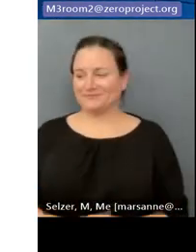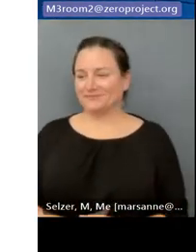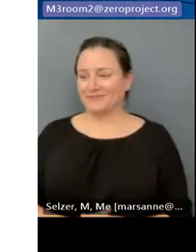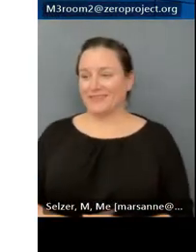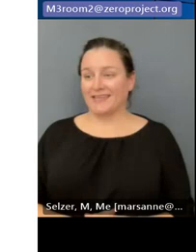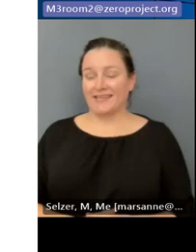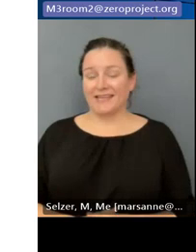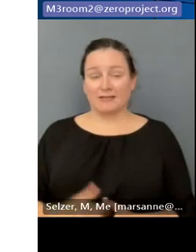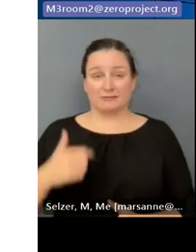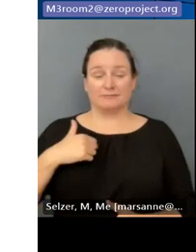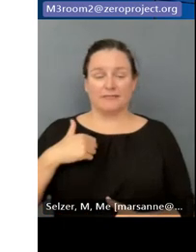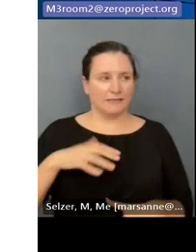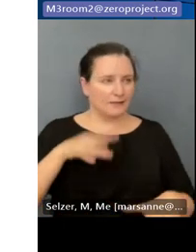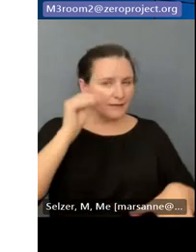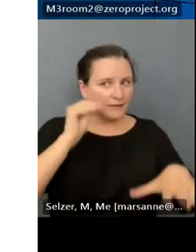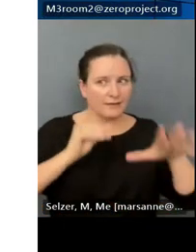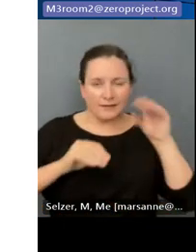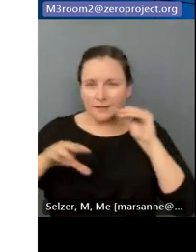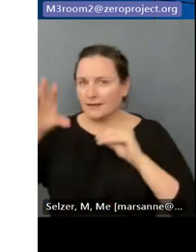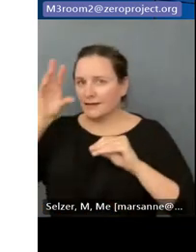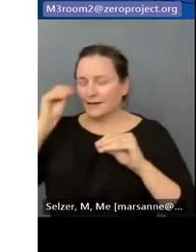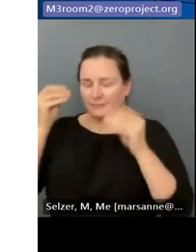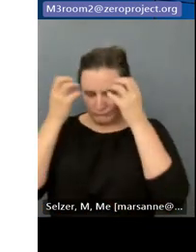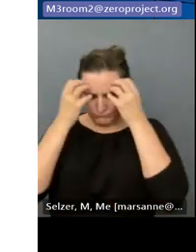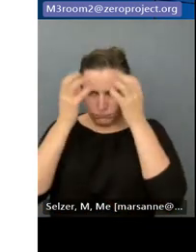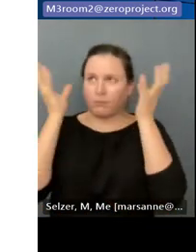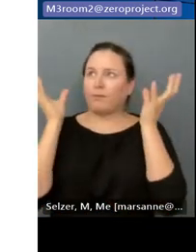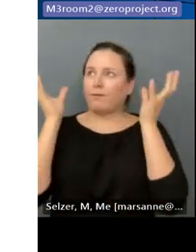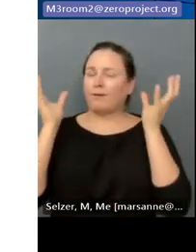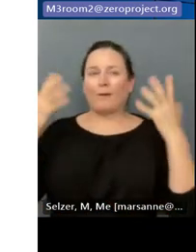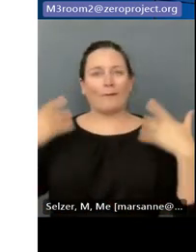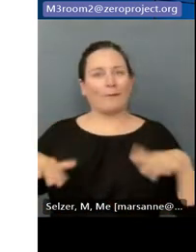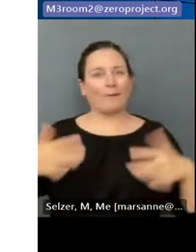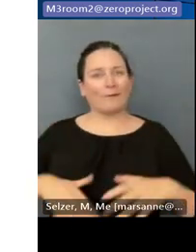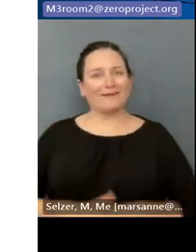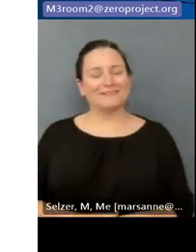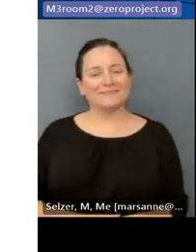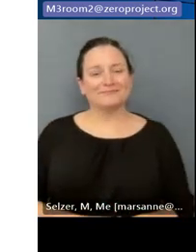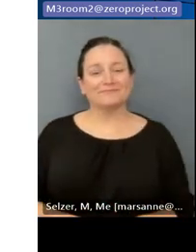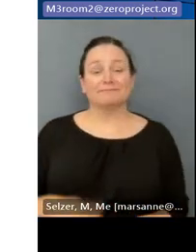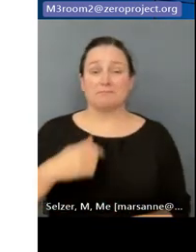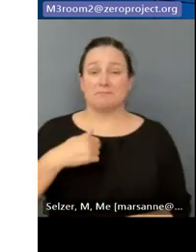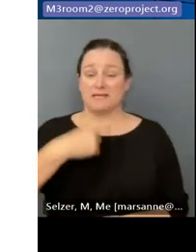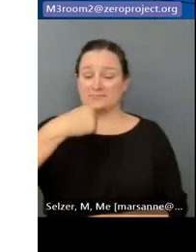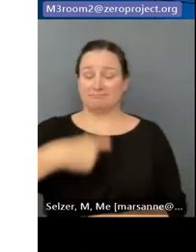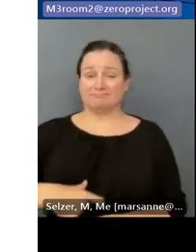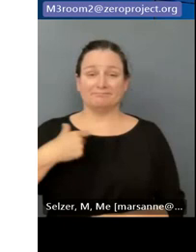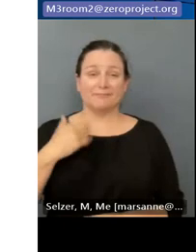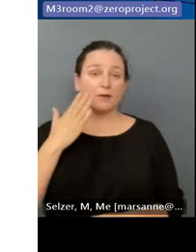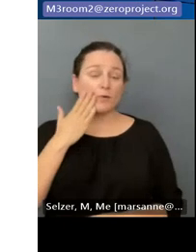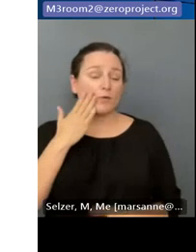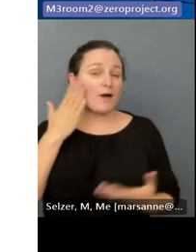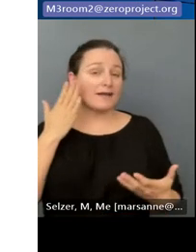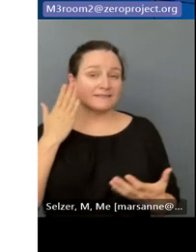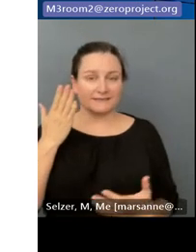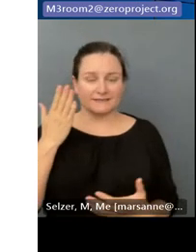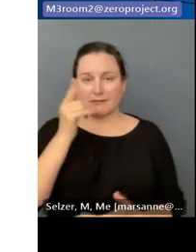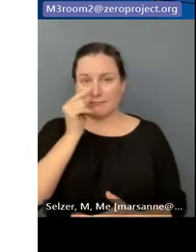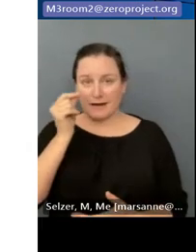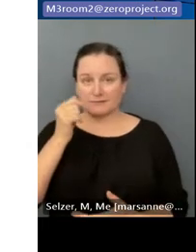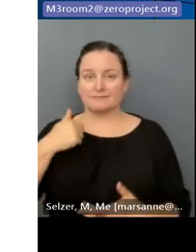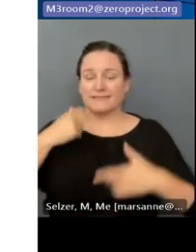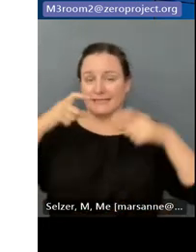days, but I have my description. I am a white man. I wear the glass,